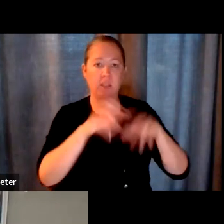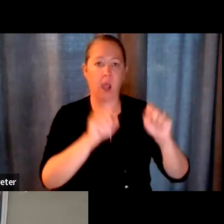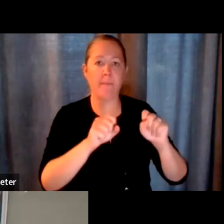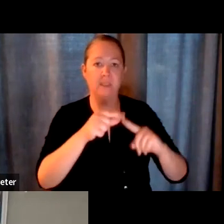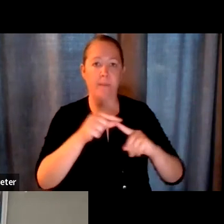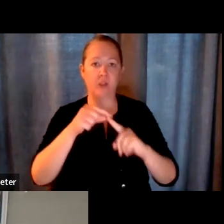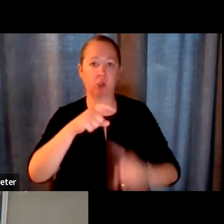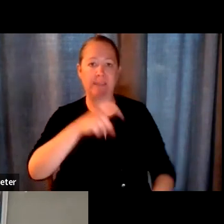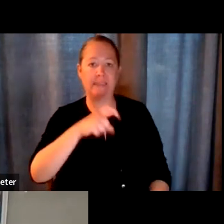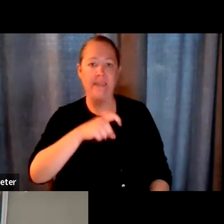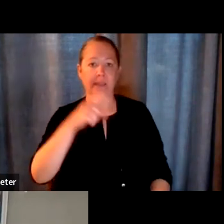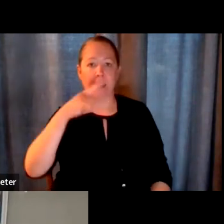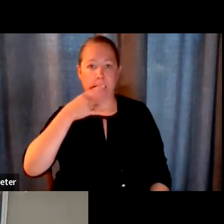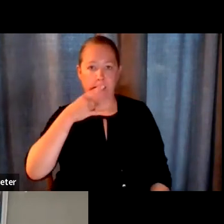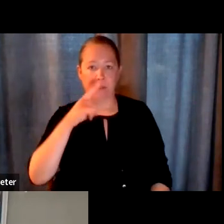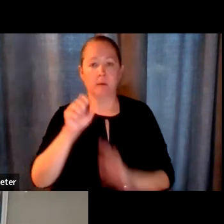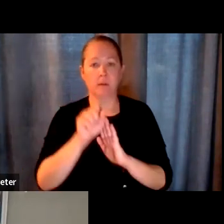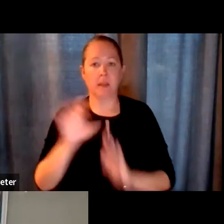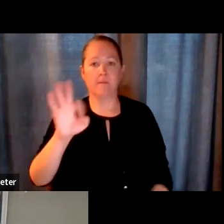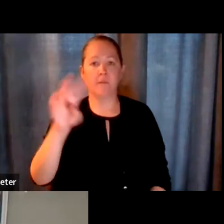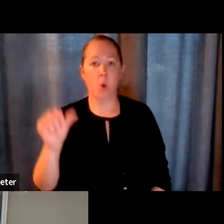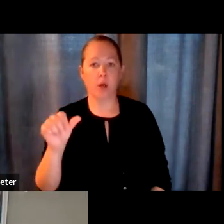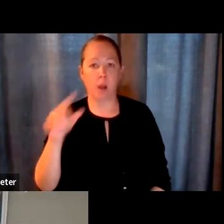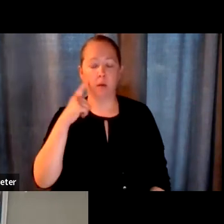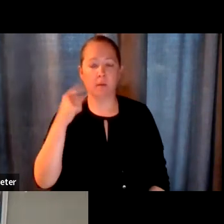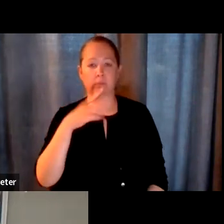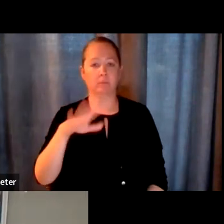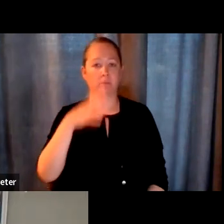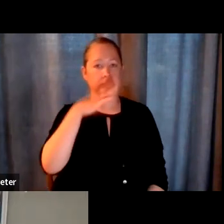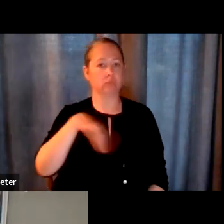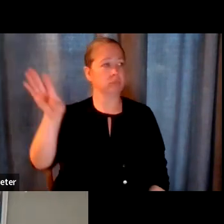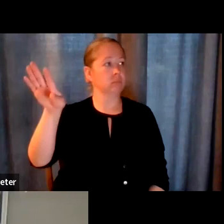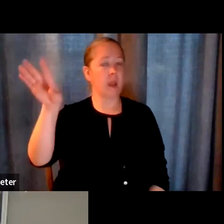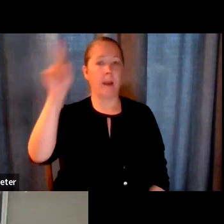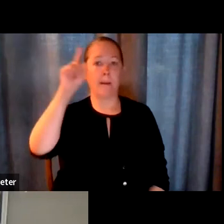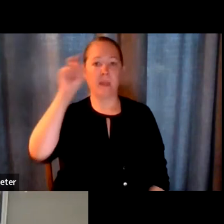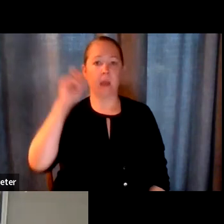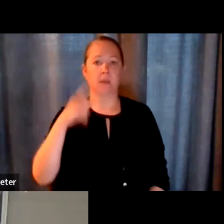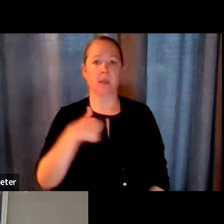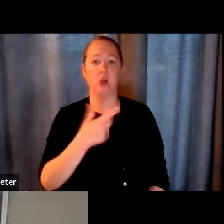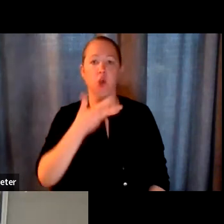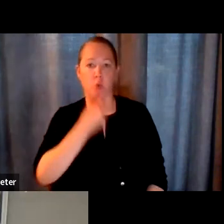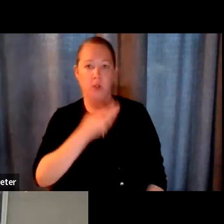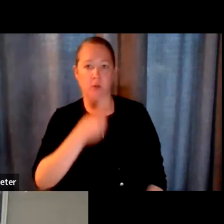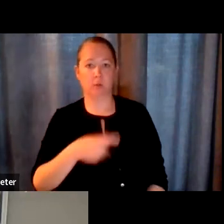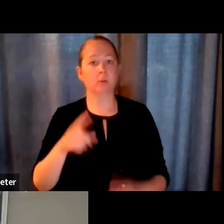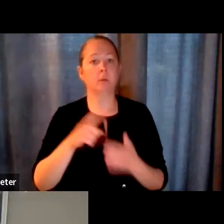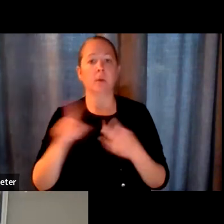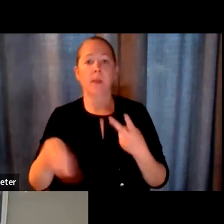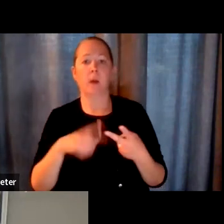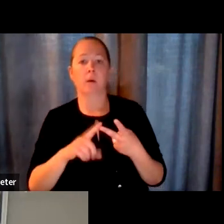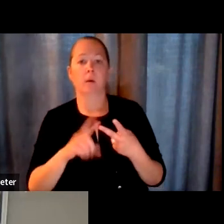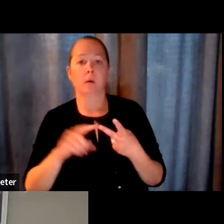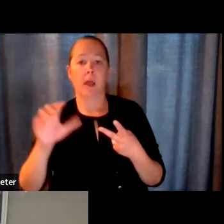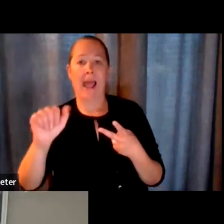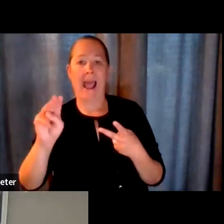turned away because they're Jewish from a government funded foster care agency. What about Amy Madonna, a Catholic